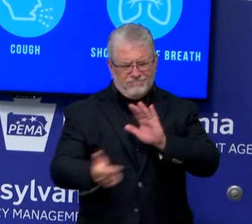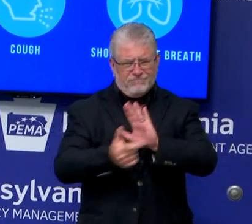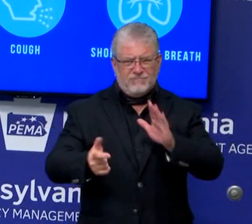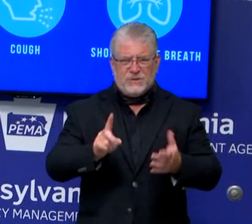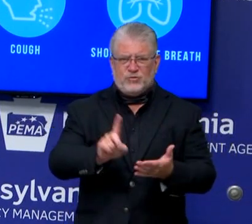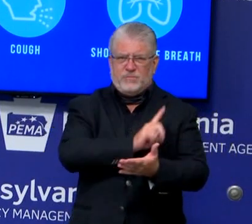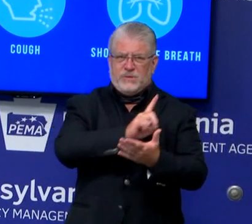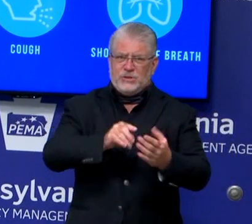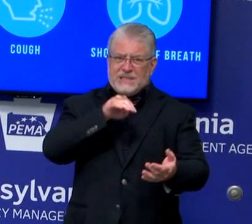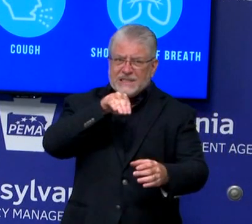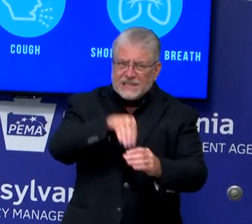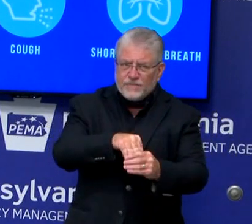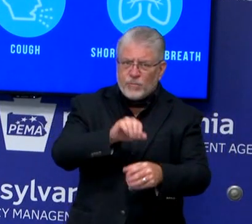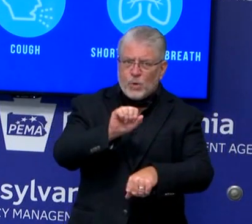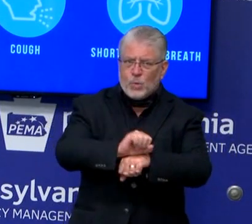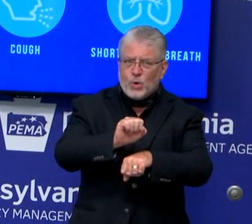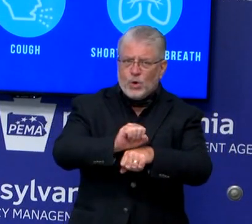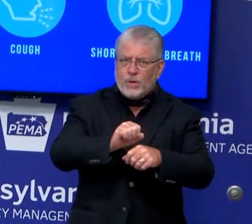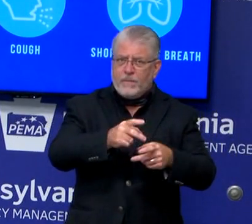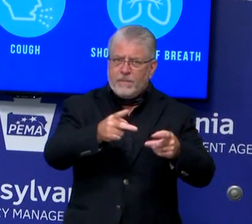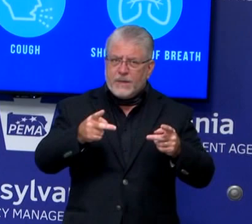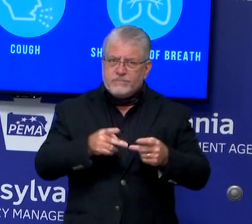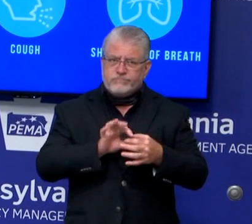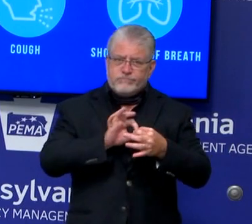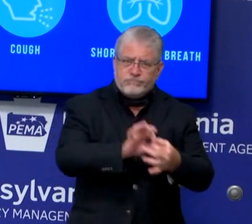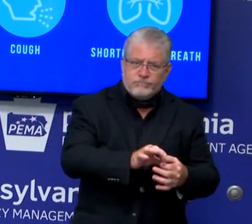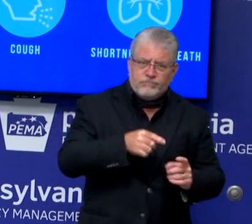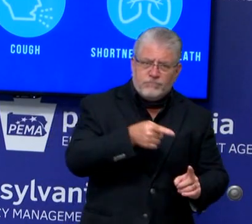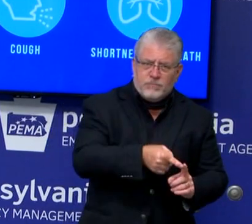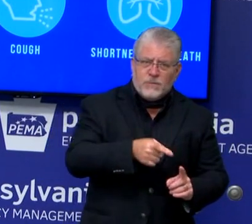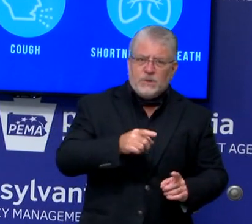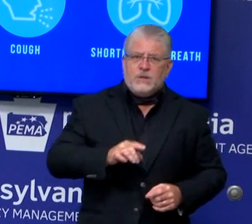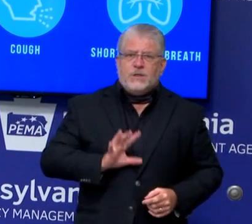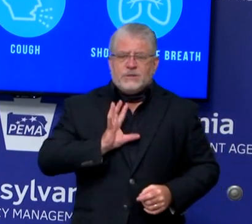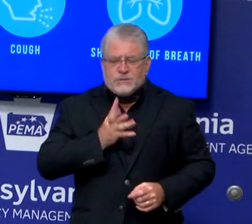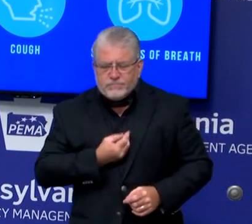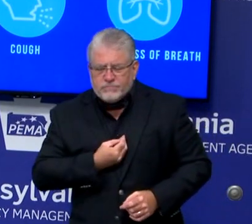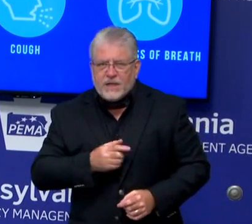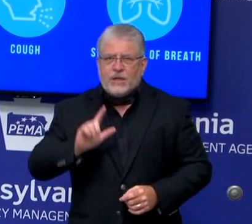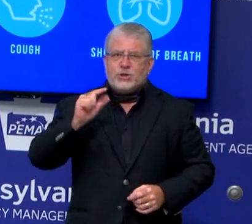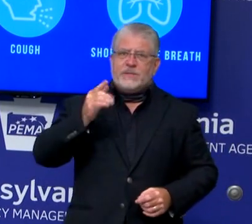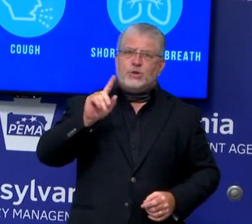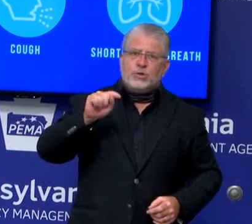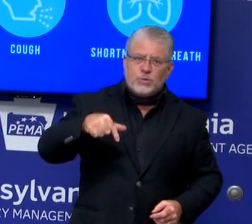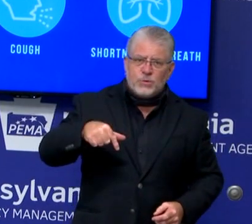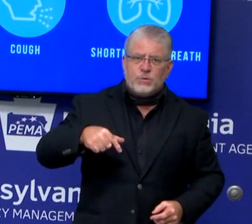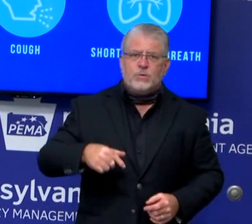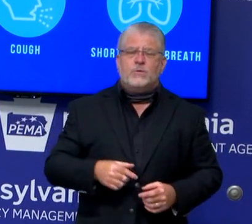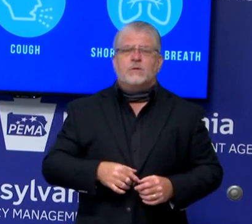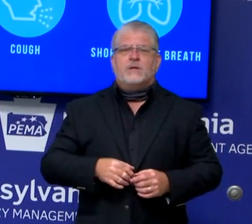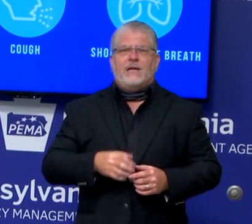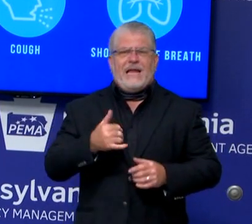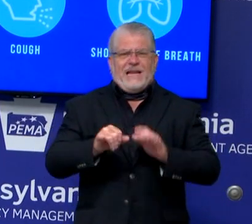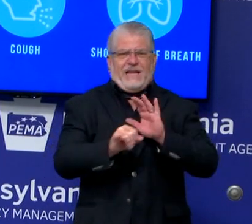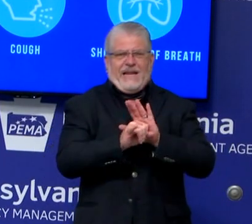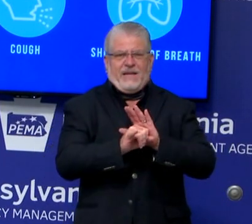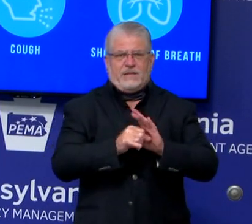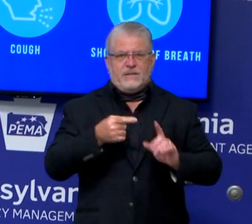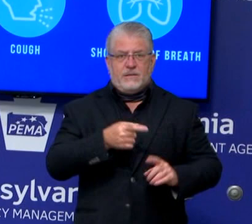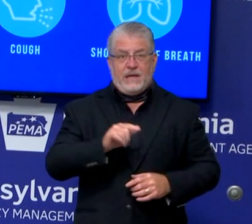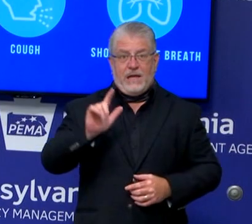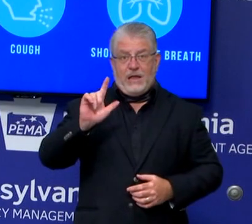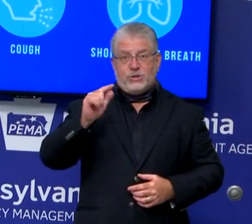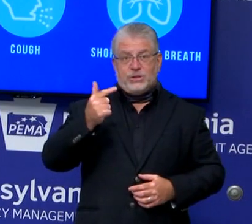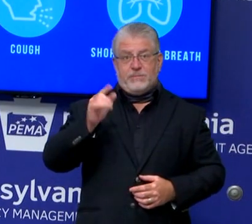sexual orientation and gender identity. But LGBTQ individuals can still